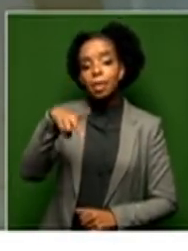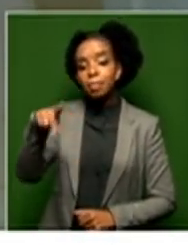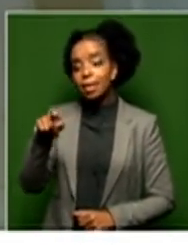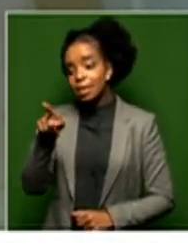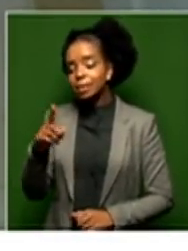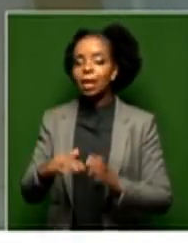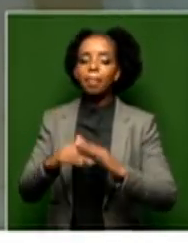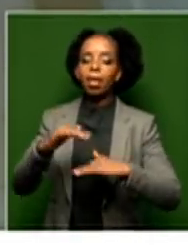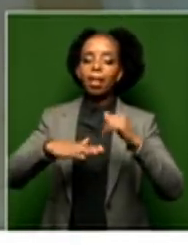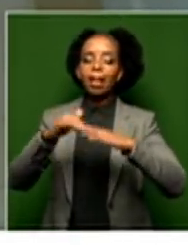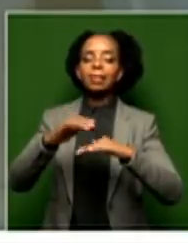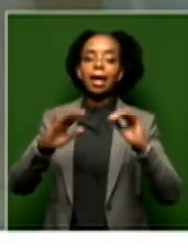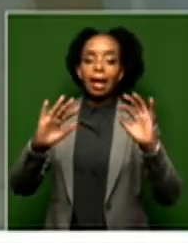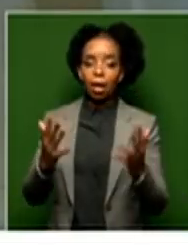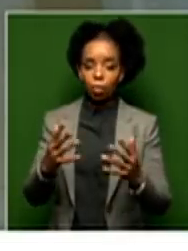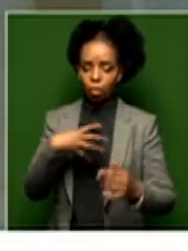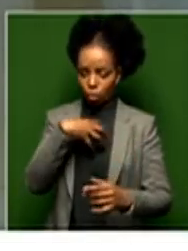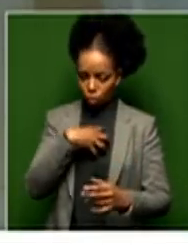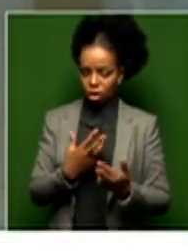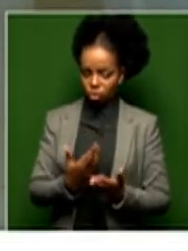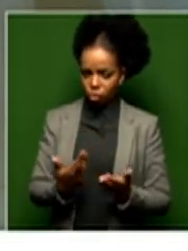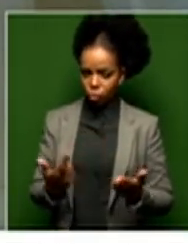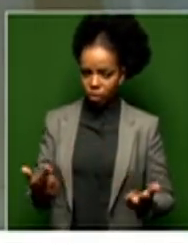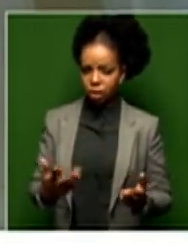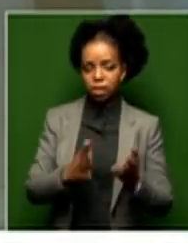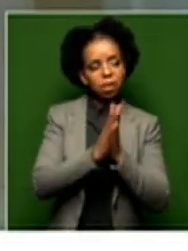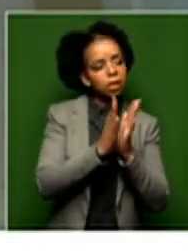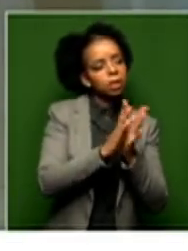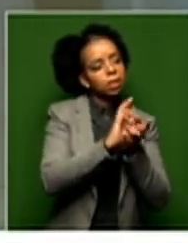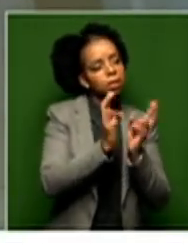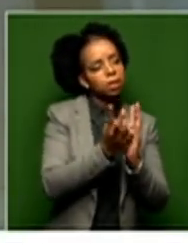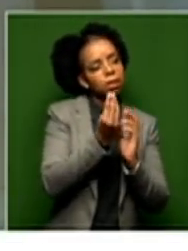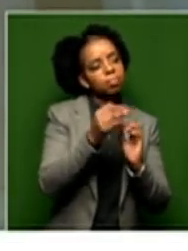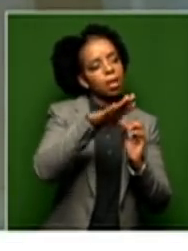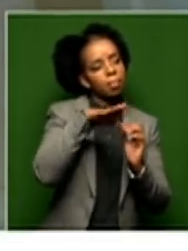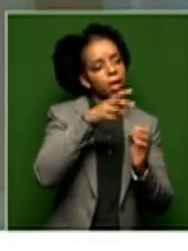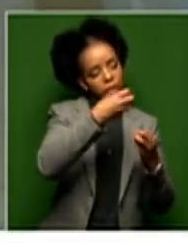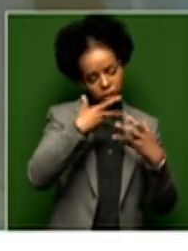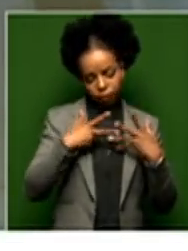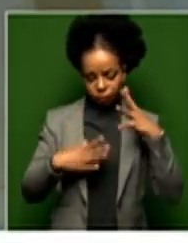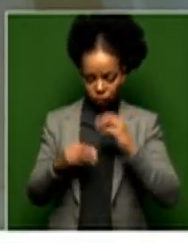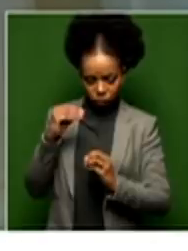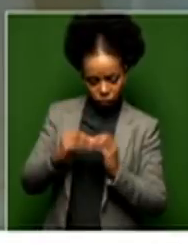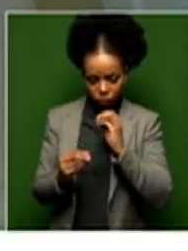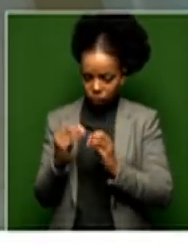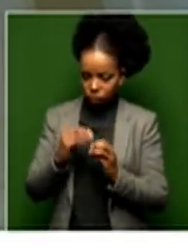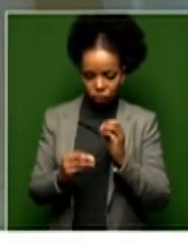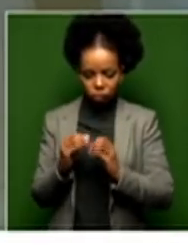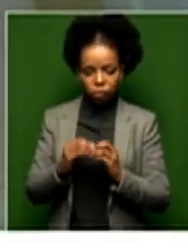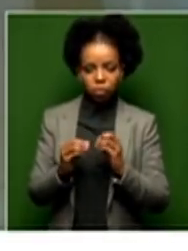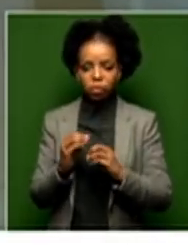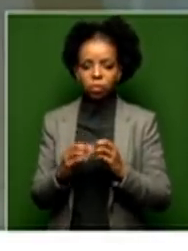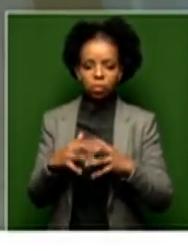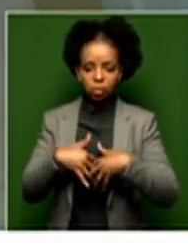own financial resources and borrowings from finance from banks, and they recover their money through